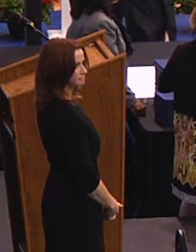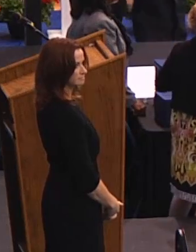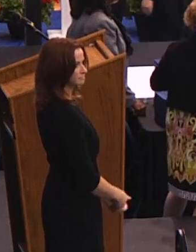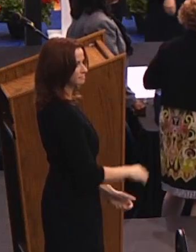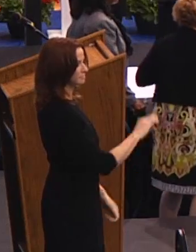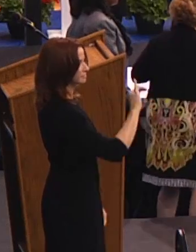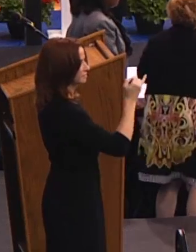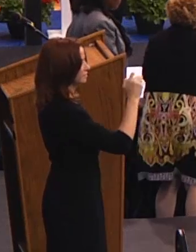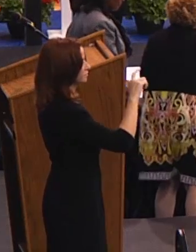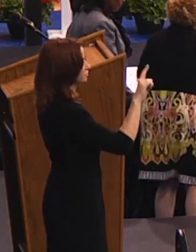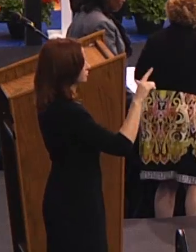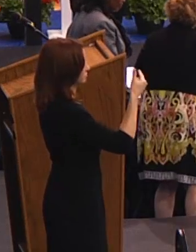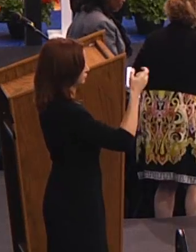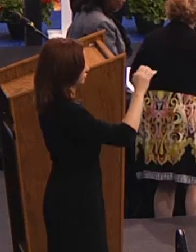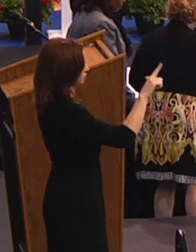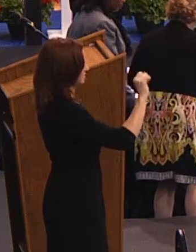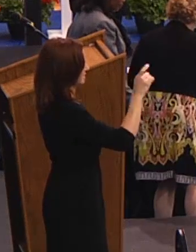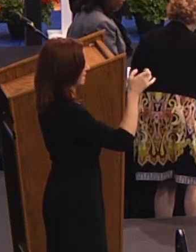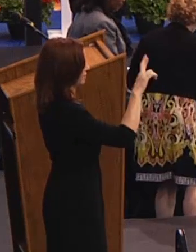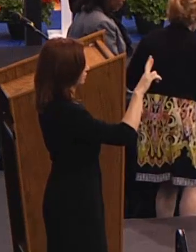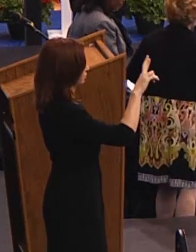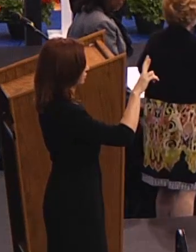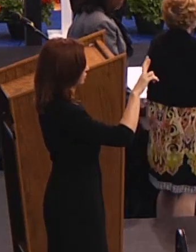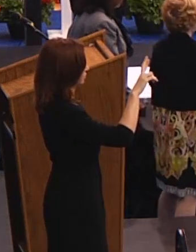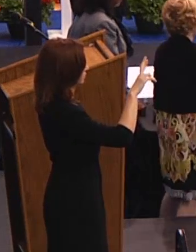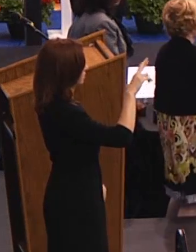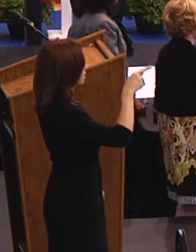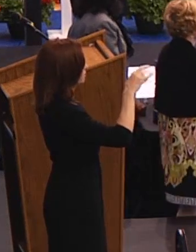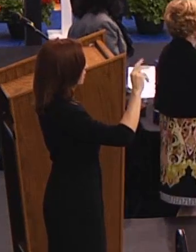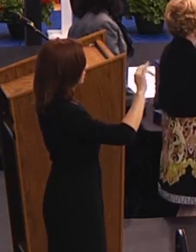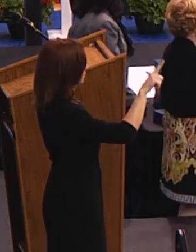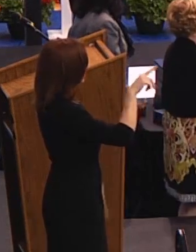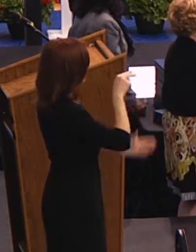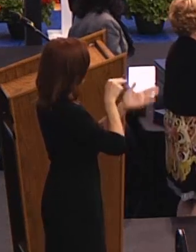Jill Marie Sadler, Practical Nursing.